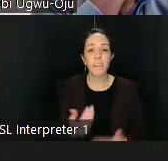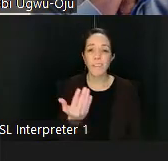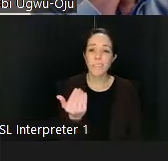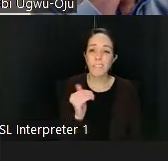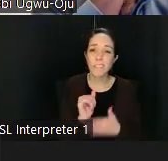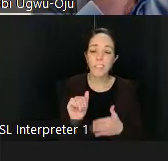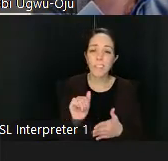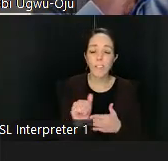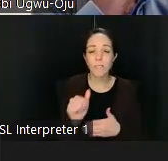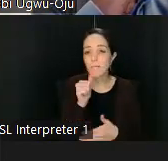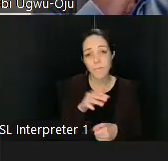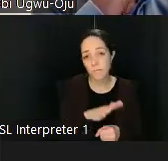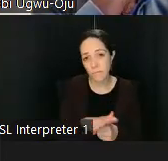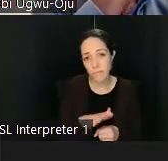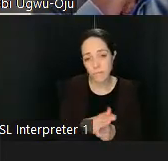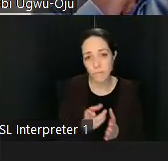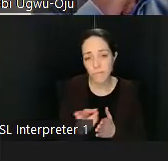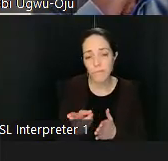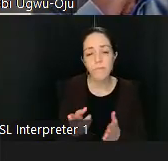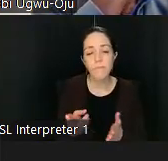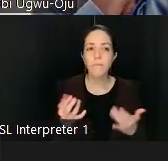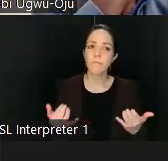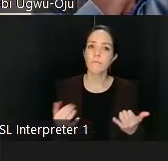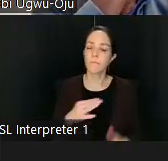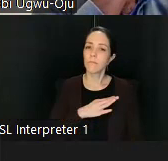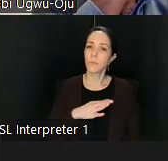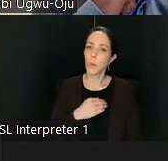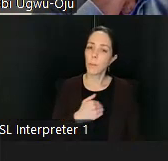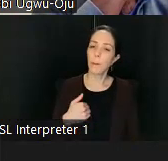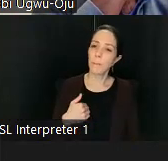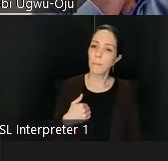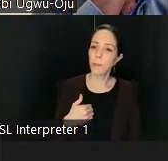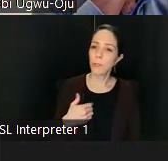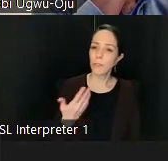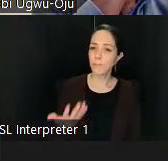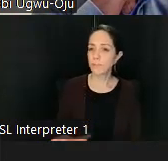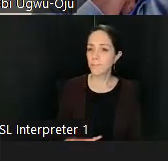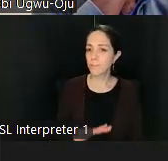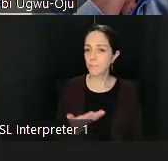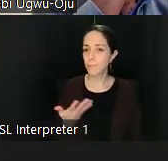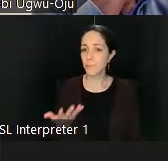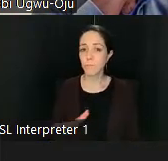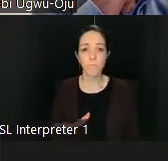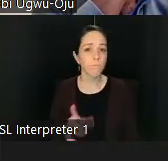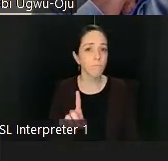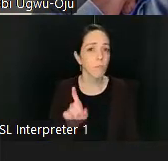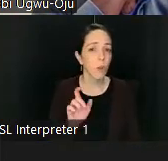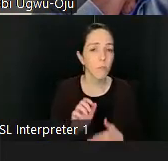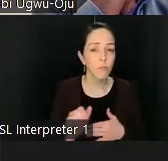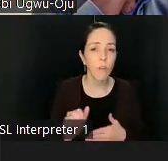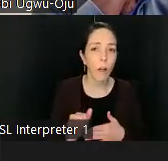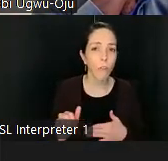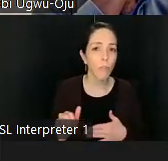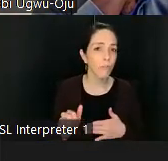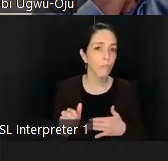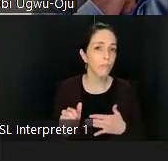And being a board member, I don't know, $100 a,